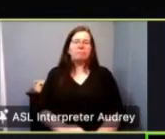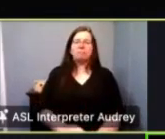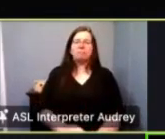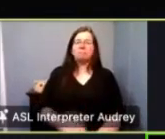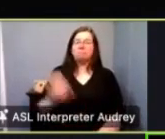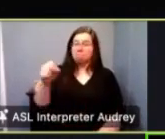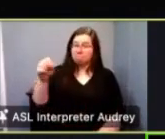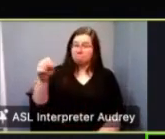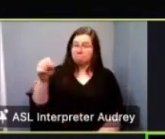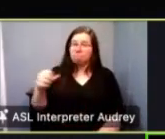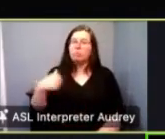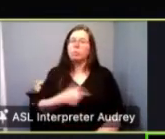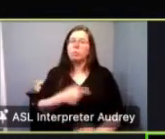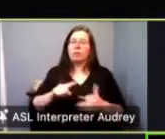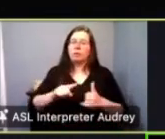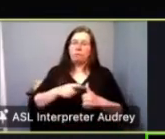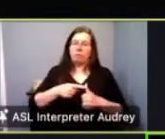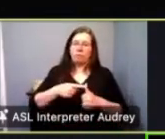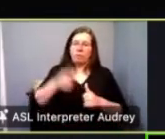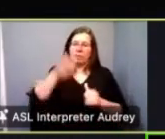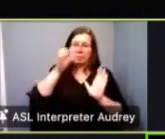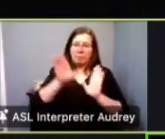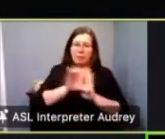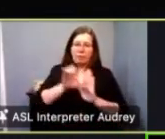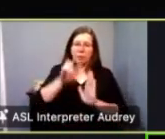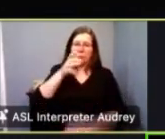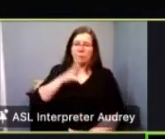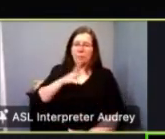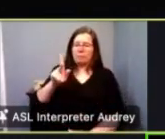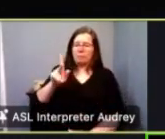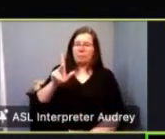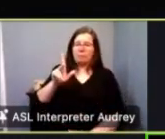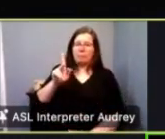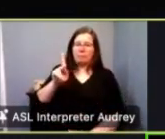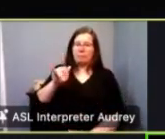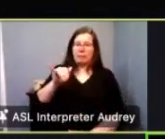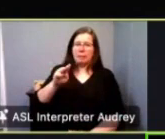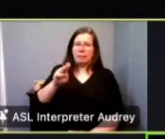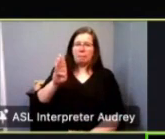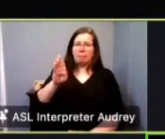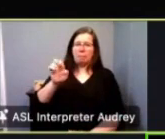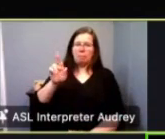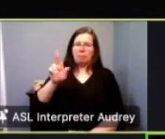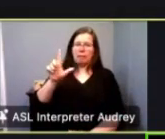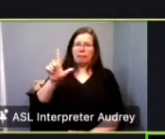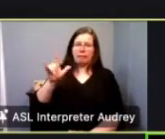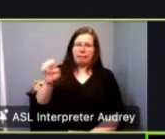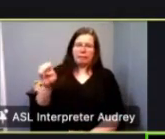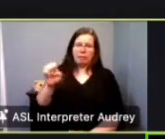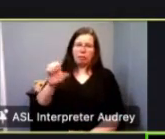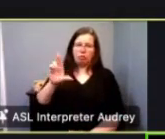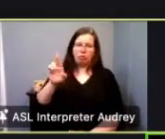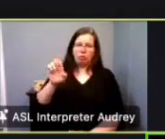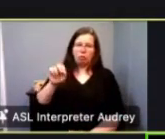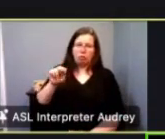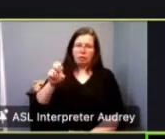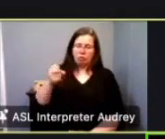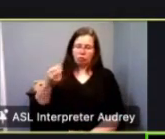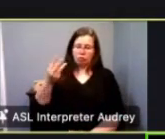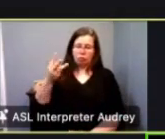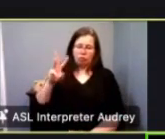So we'll start with a picture of Kimberly Crenshaw, who coined the term in 1989 to address how Black